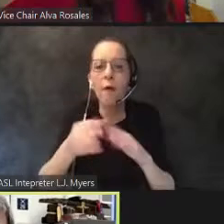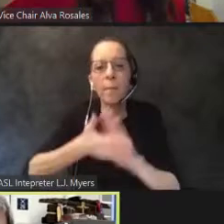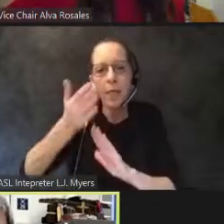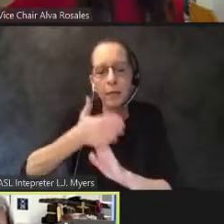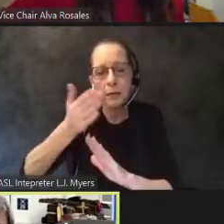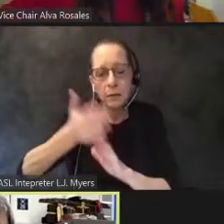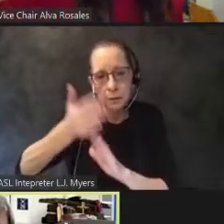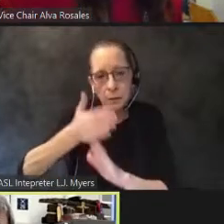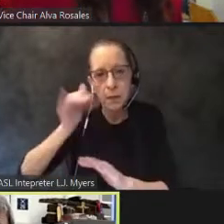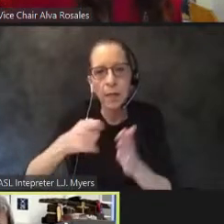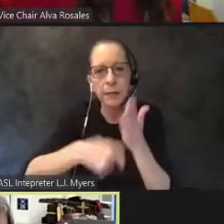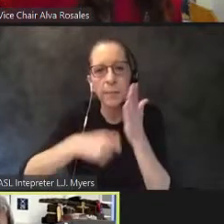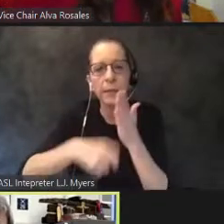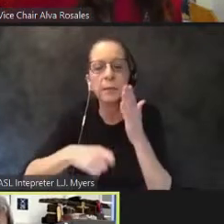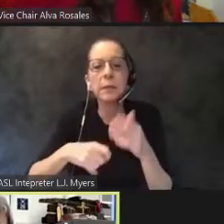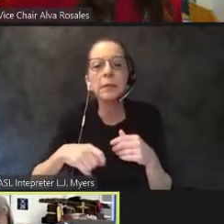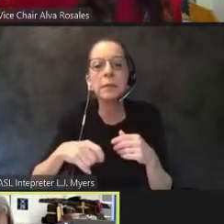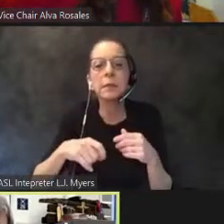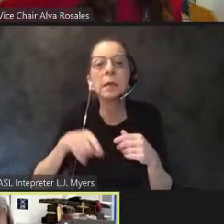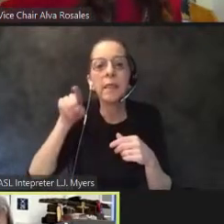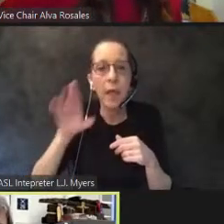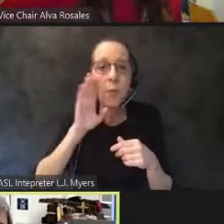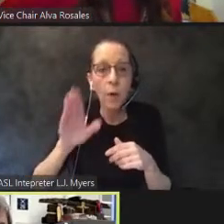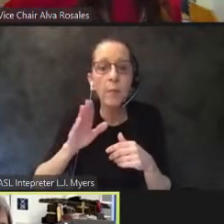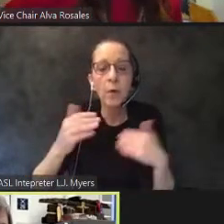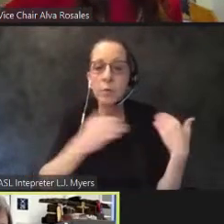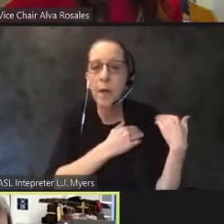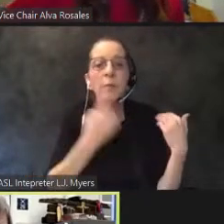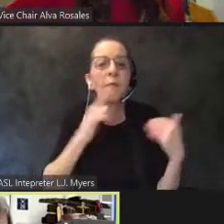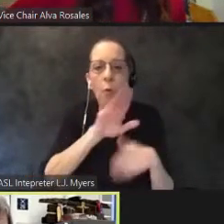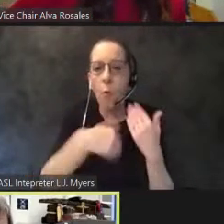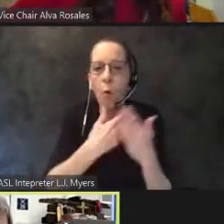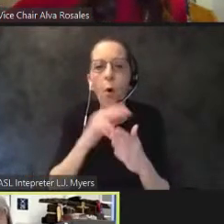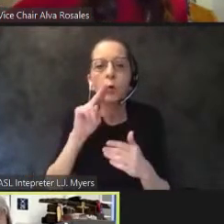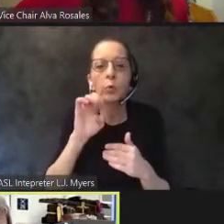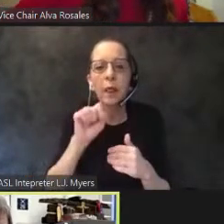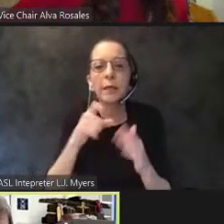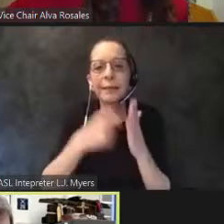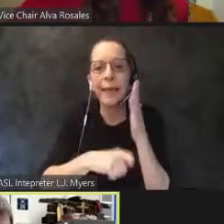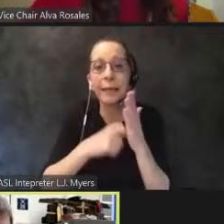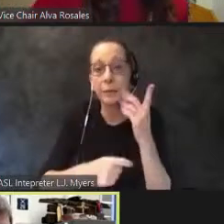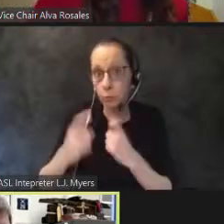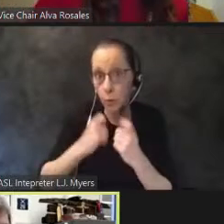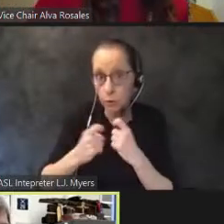tenant will also be responsible for all utilities and taxes. I'll be happy to take any questions at this time.